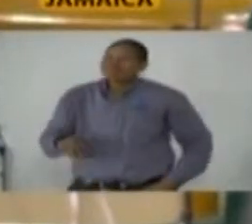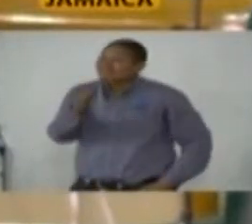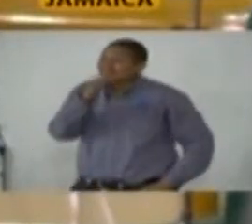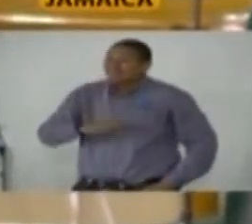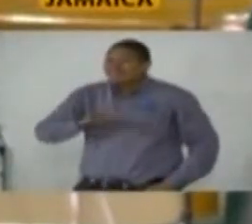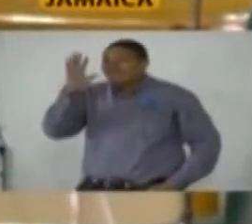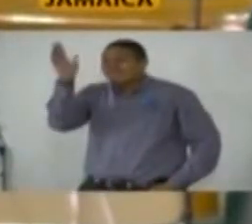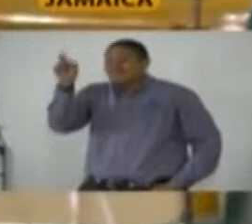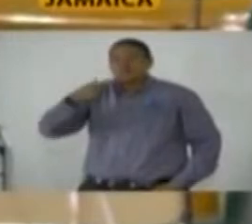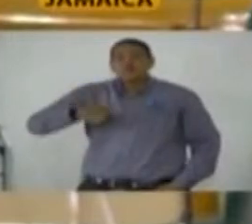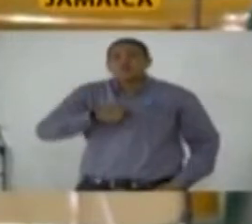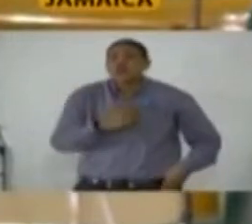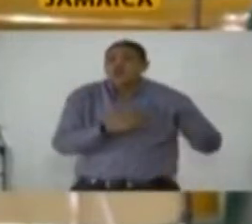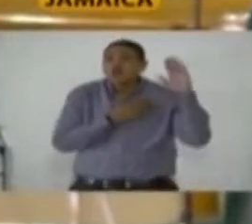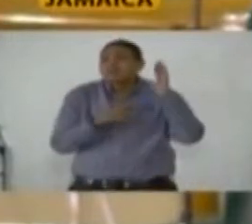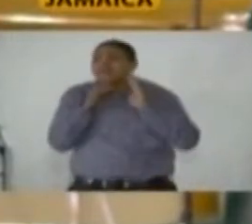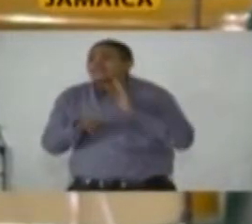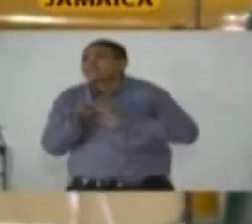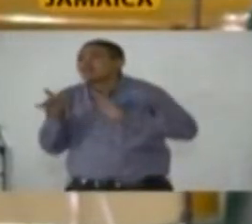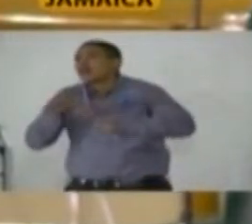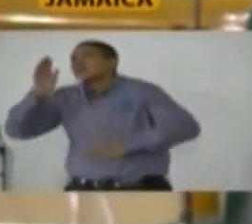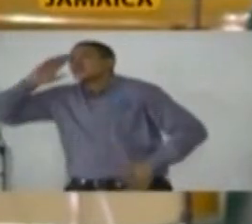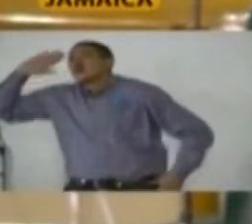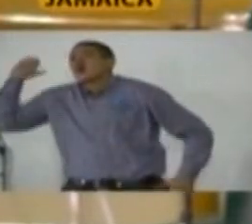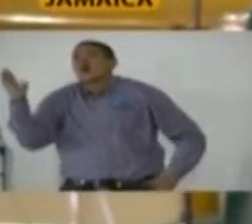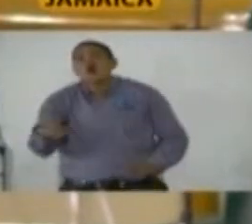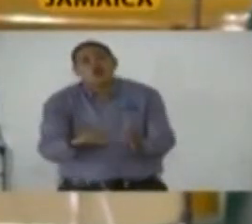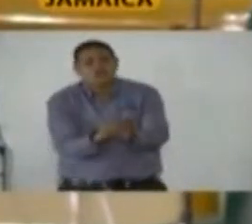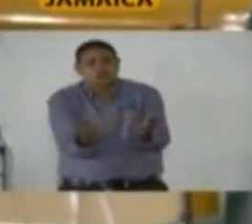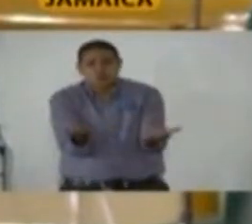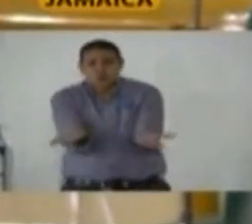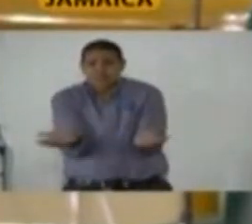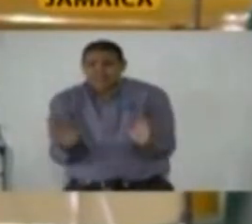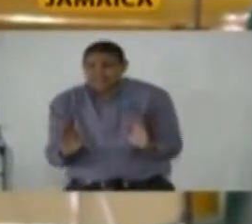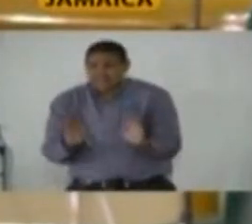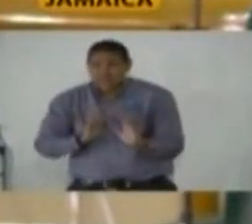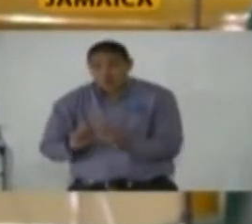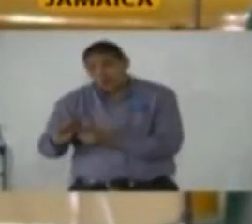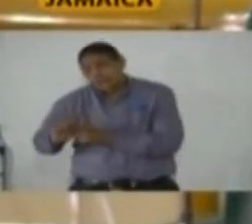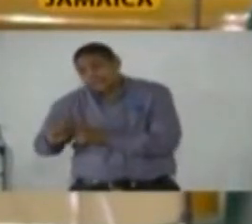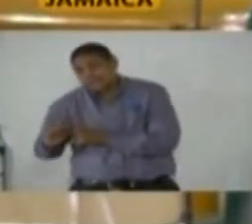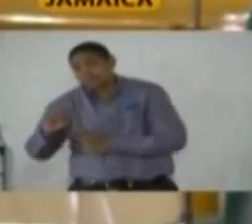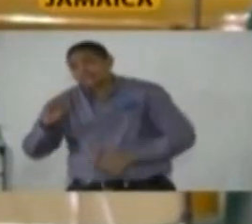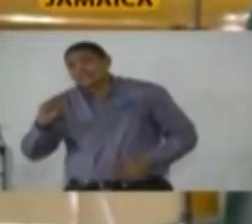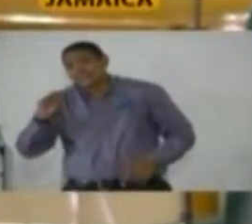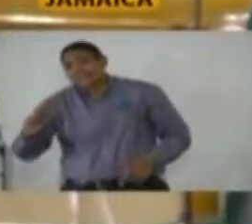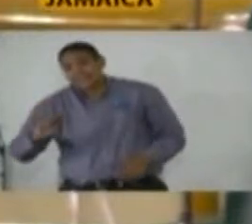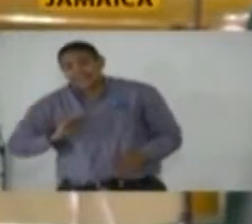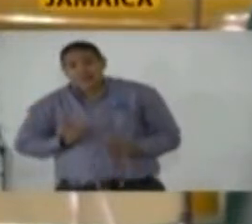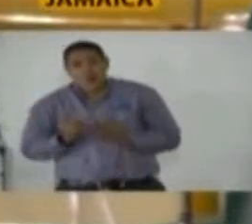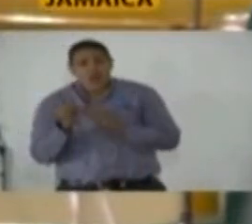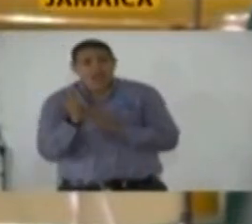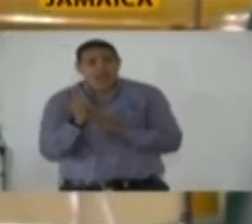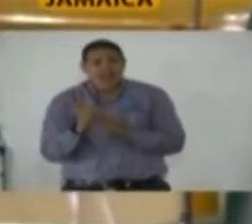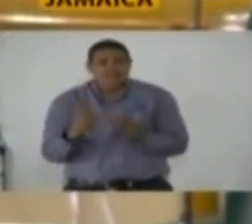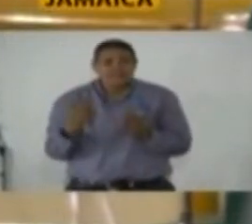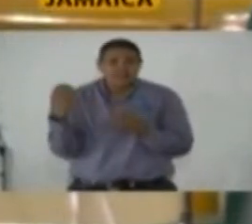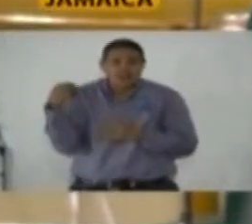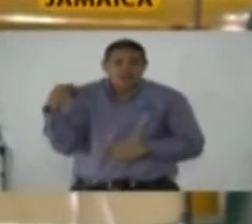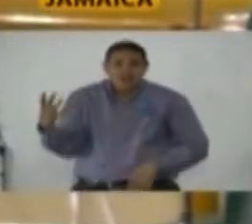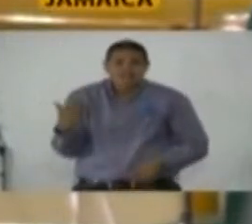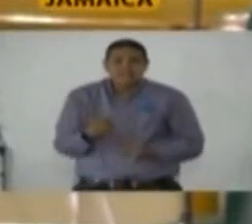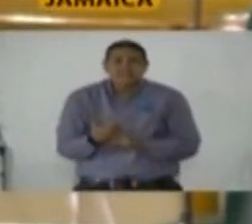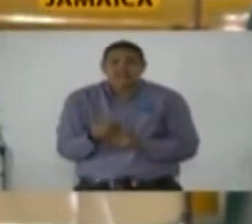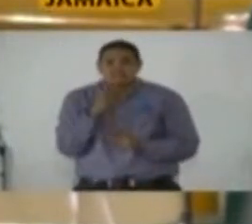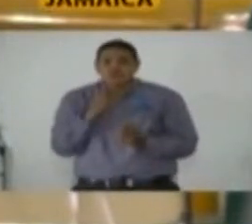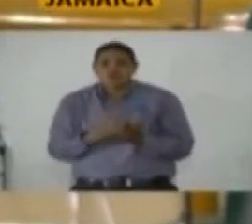we commit to finding all our students. Our deans of discipline and our guidance officers will specifically redouble their